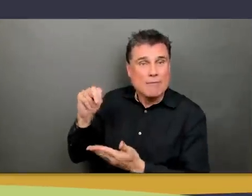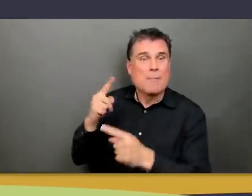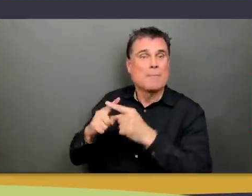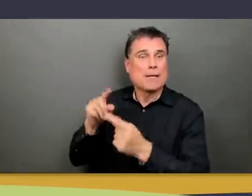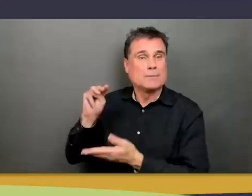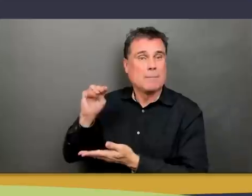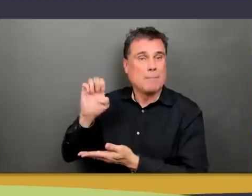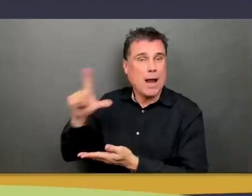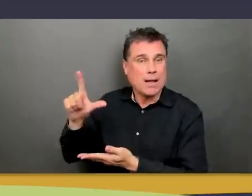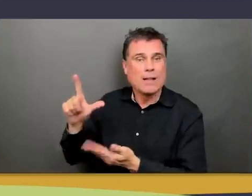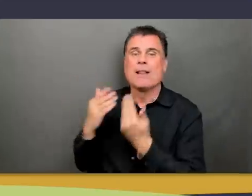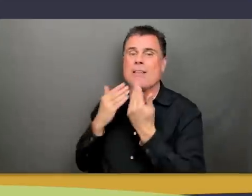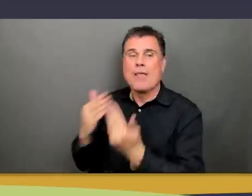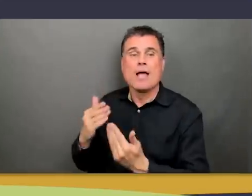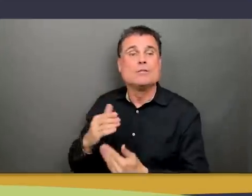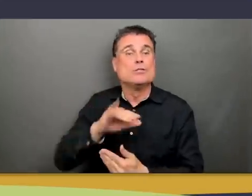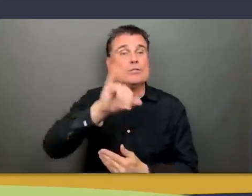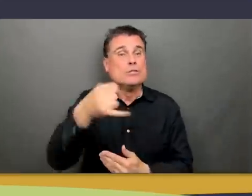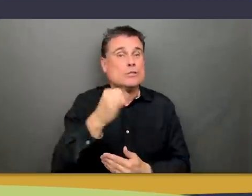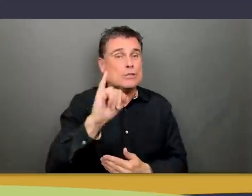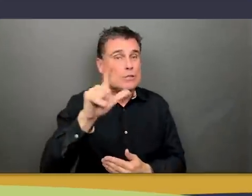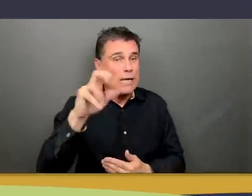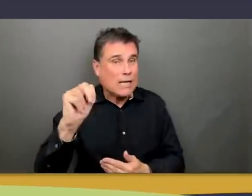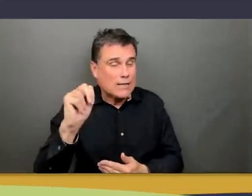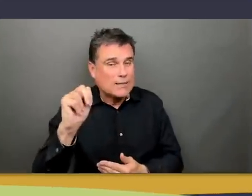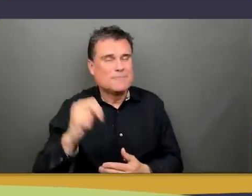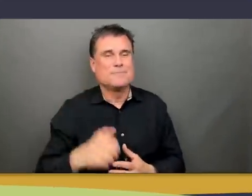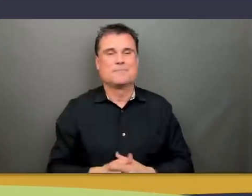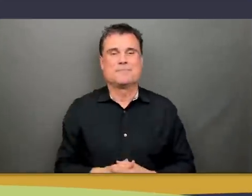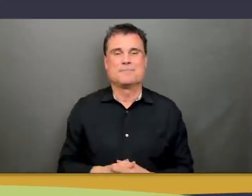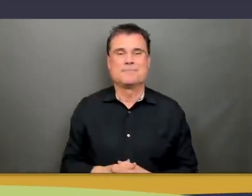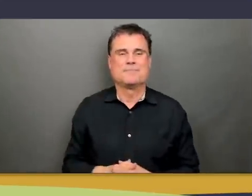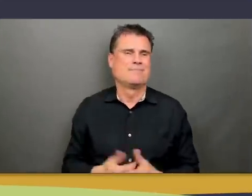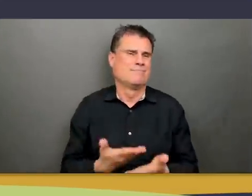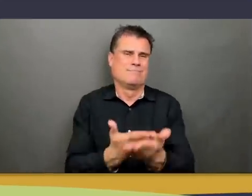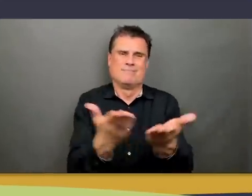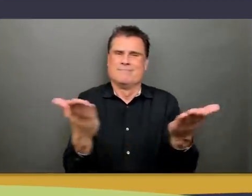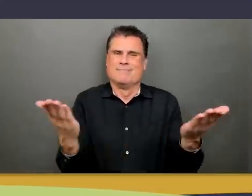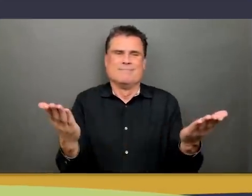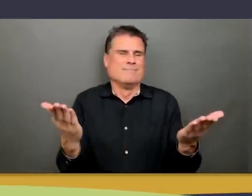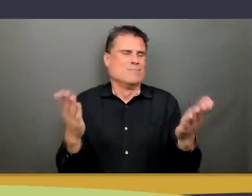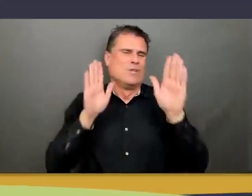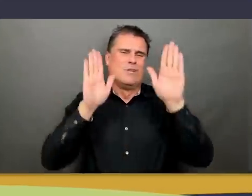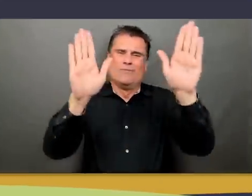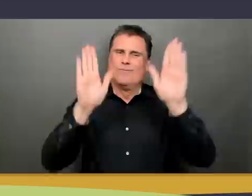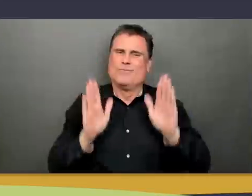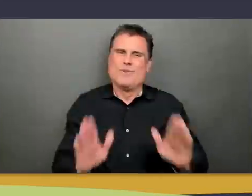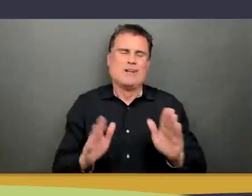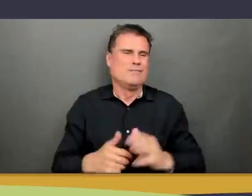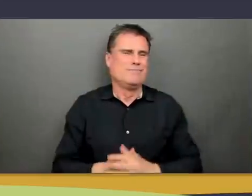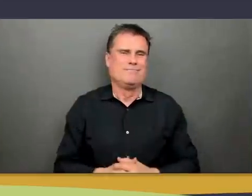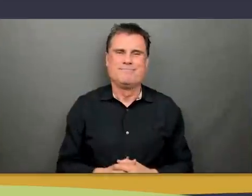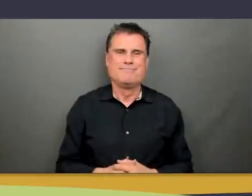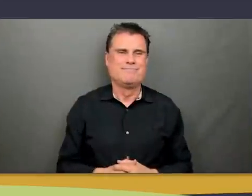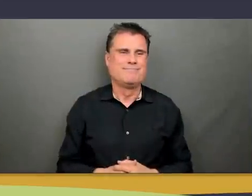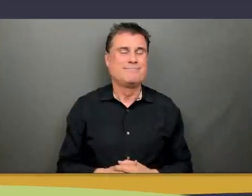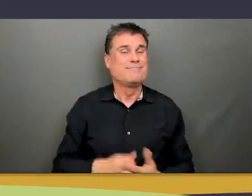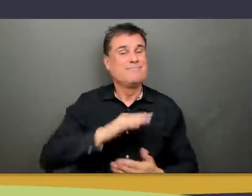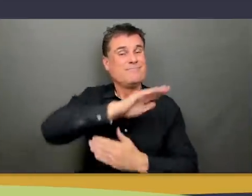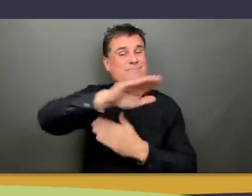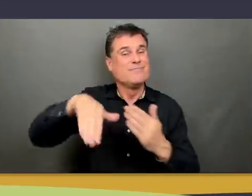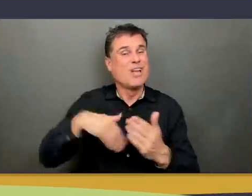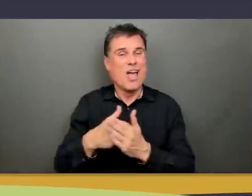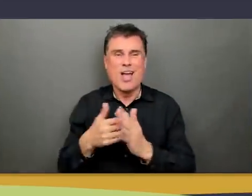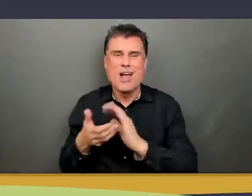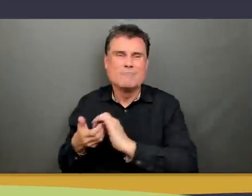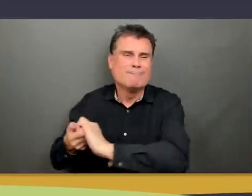an inspiration to so many, and you are making a lasting difference in this province. To everyone watching at